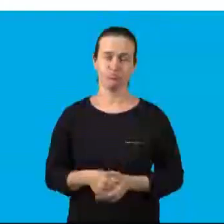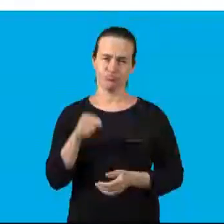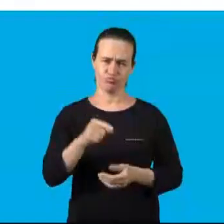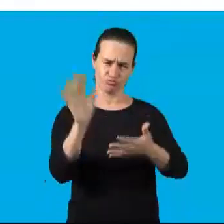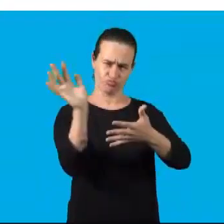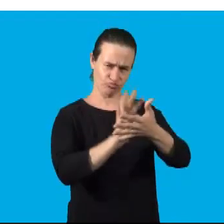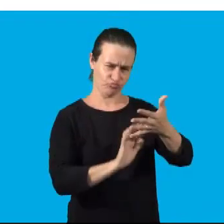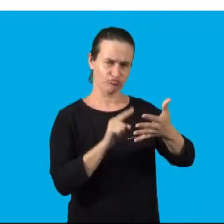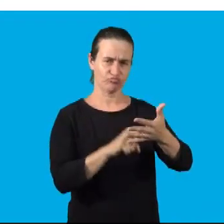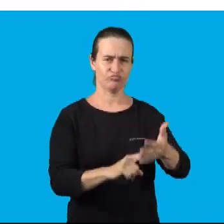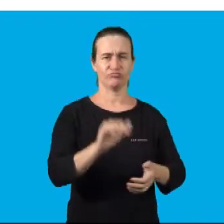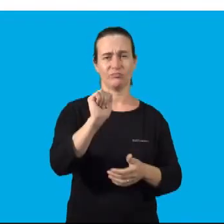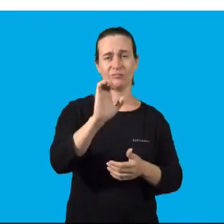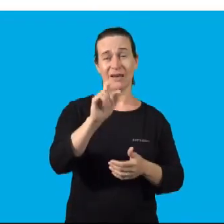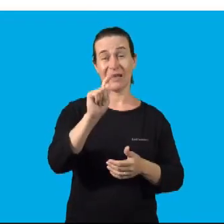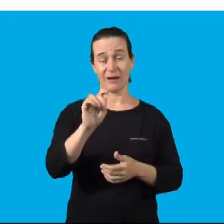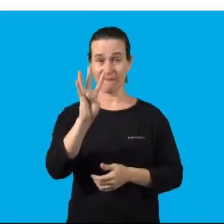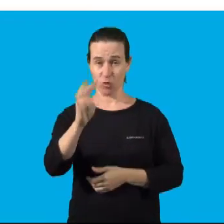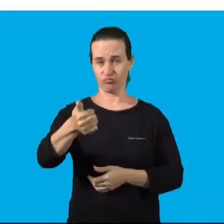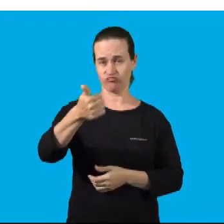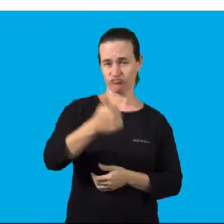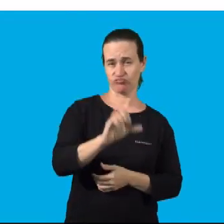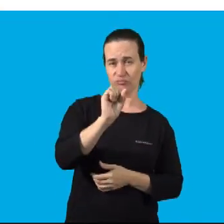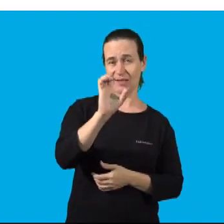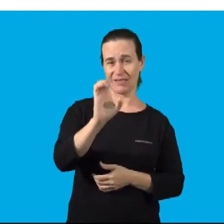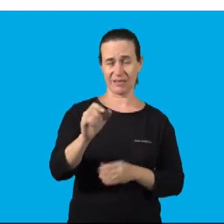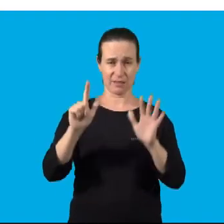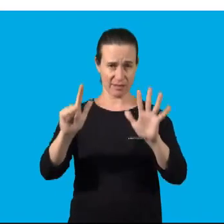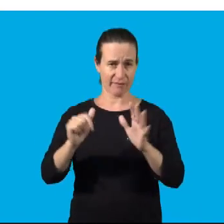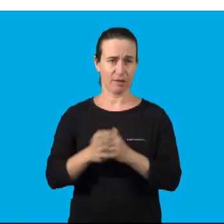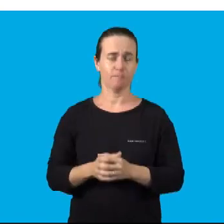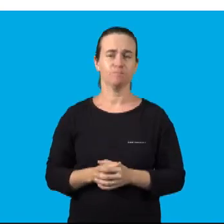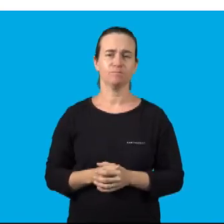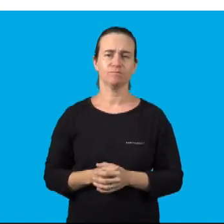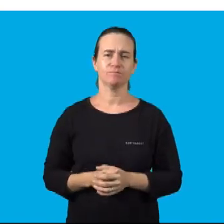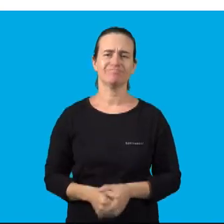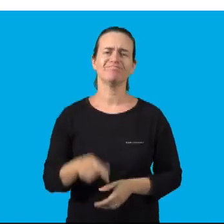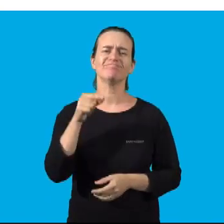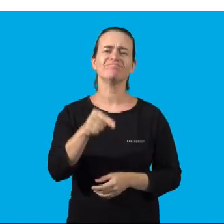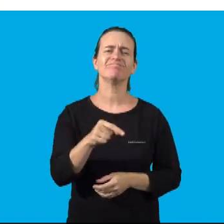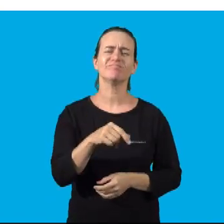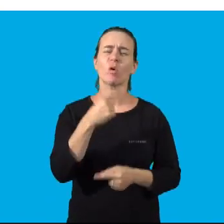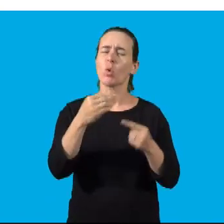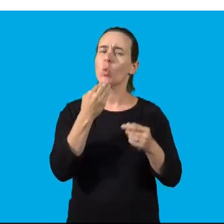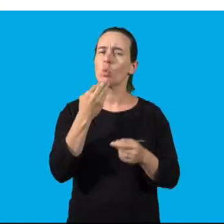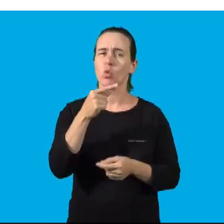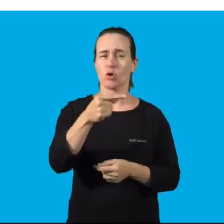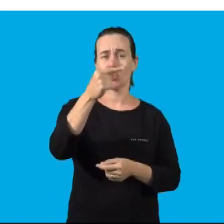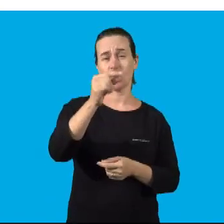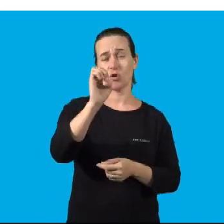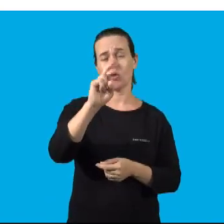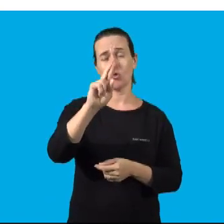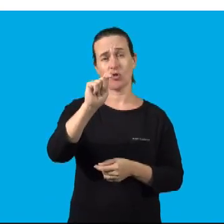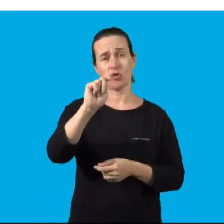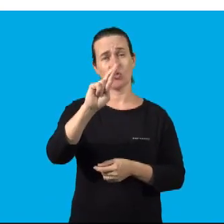specific extract, in Act 4, Scene 7, we are dealing with Gertrude informing